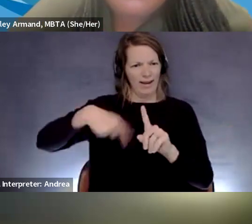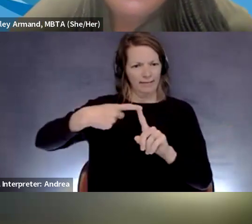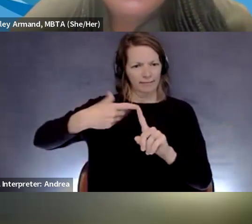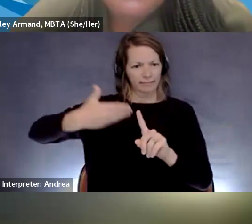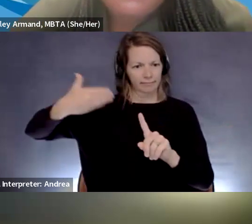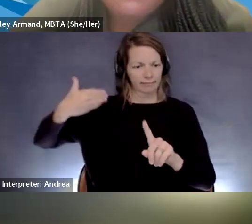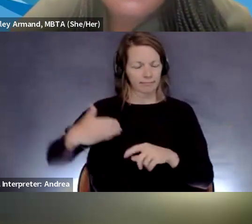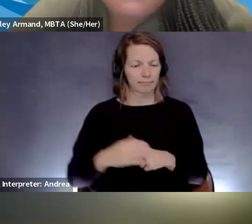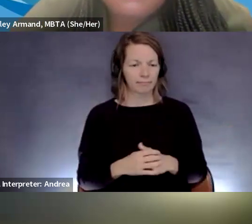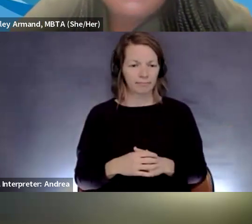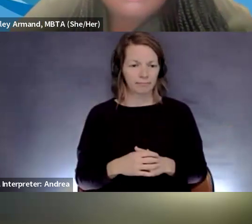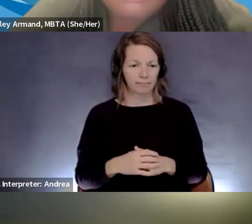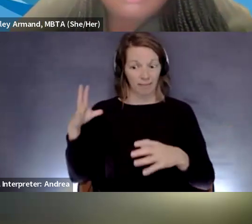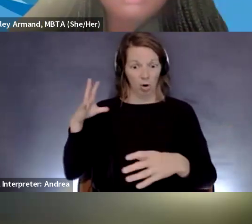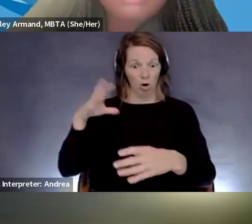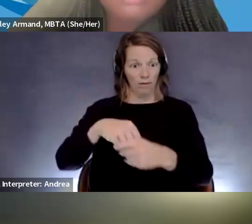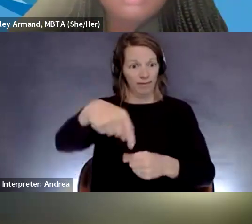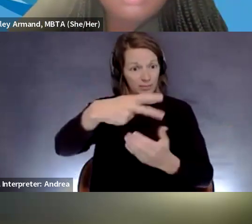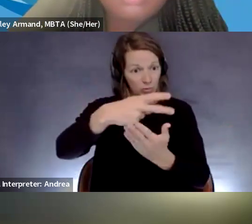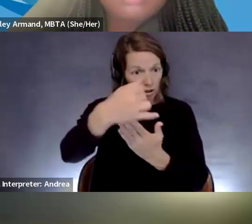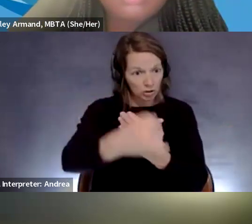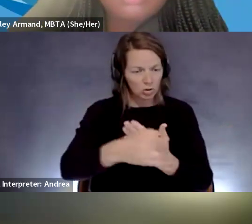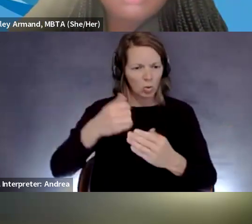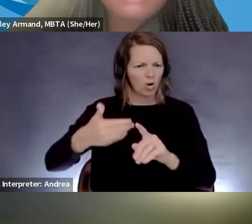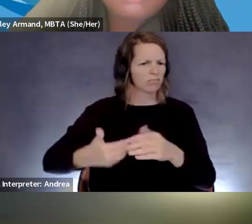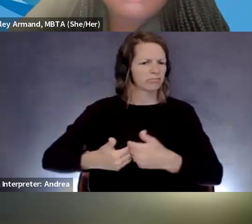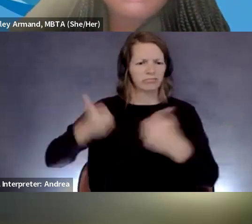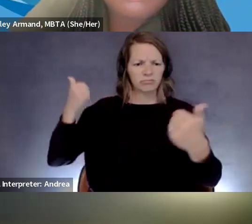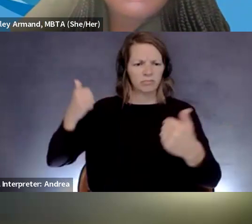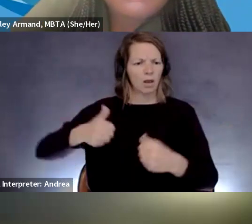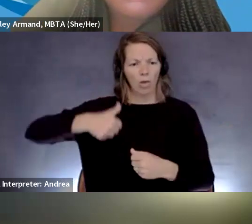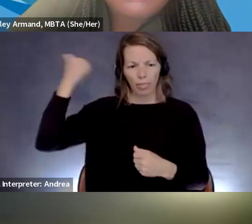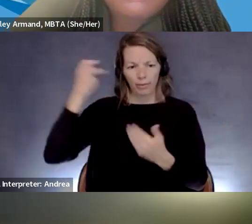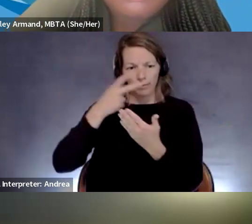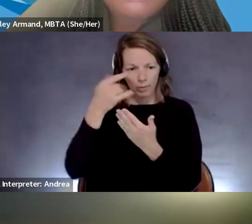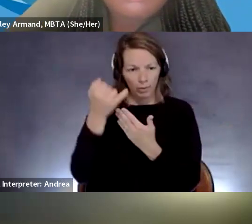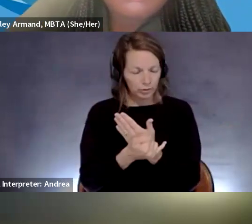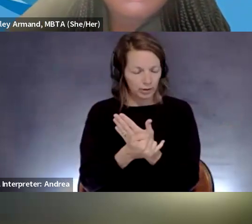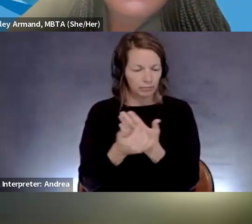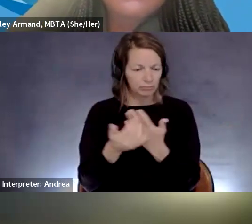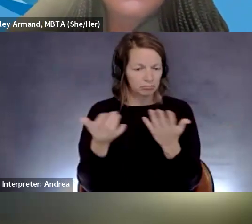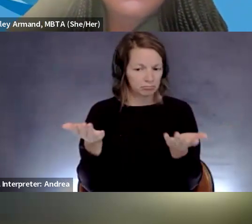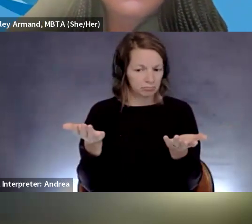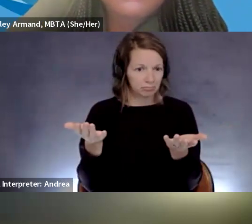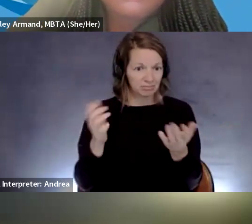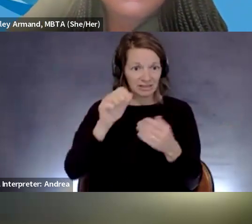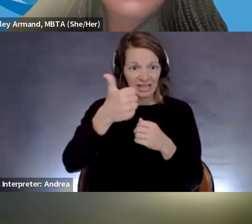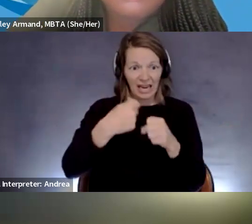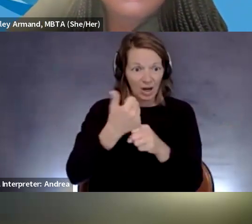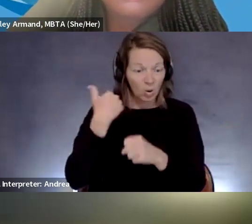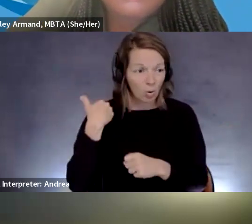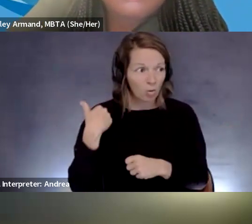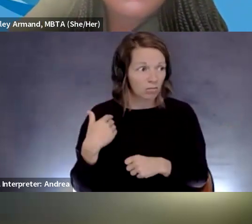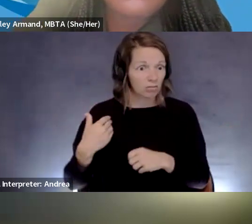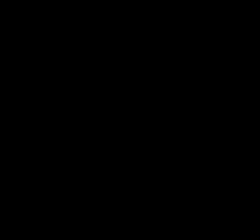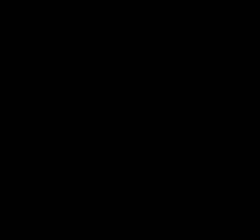was? Is it part of this project, or was it an entirely separate project a decade ago, even